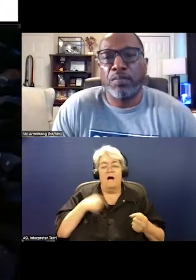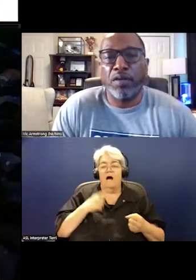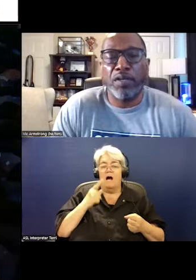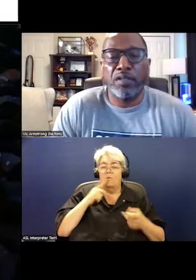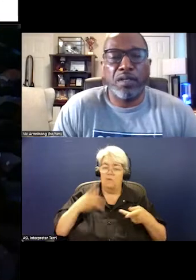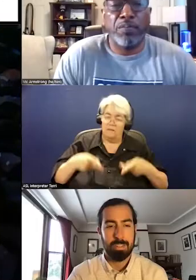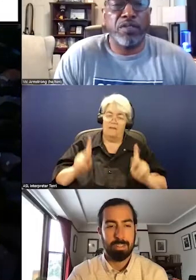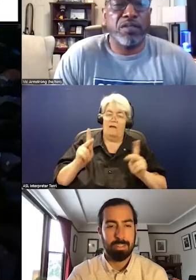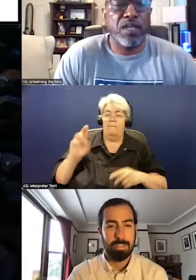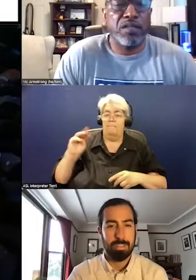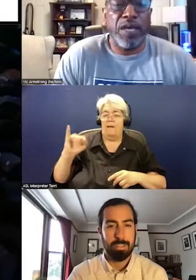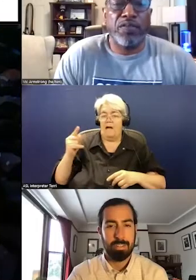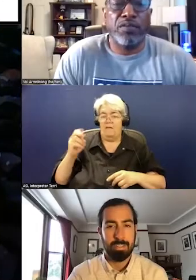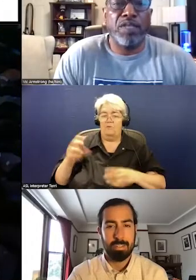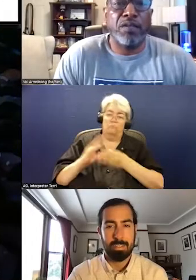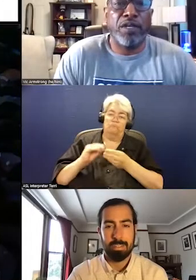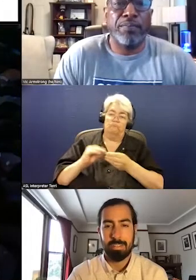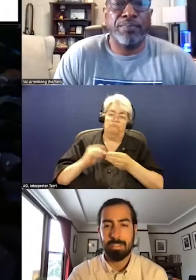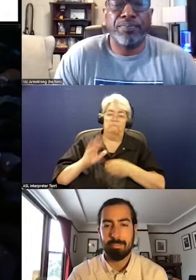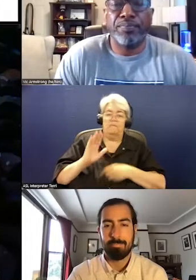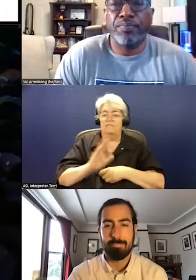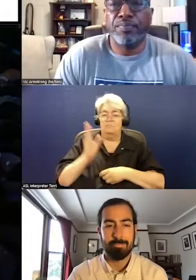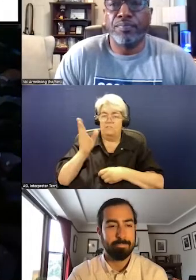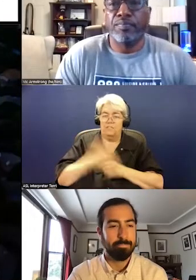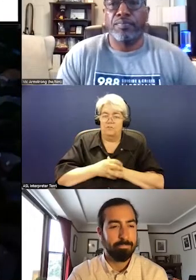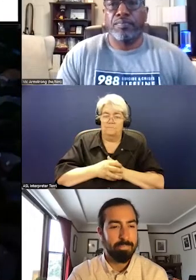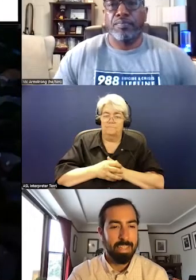quote as a part of his presentation. Matthew, take it away.